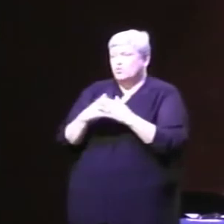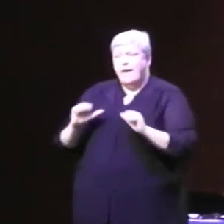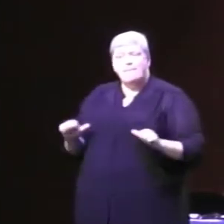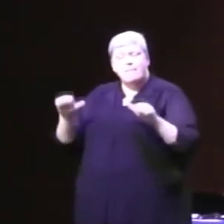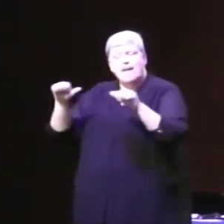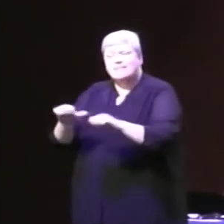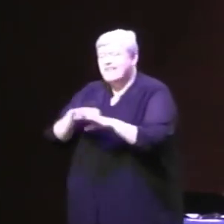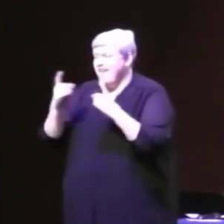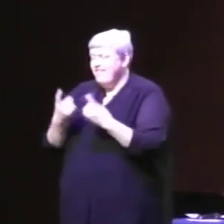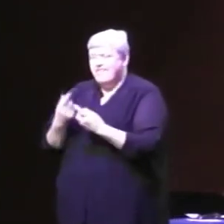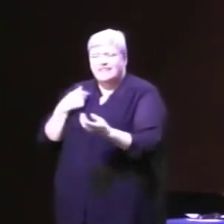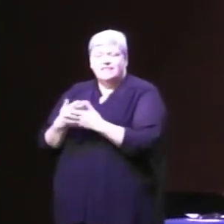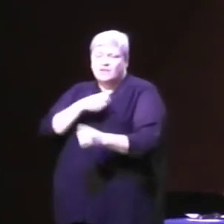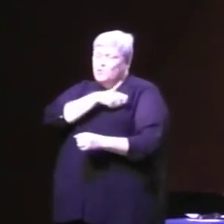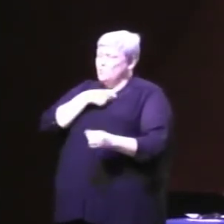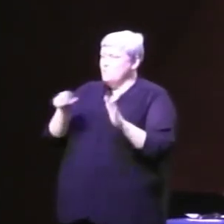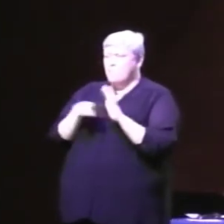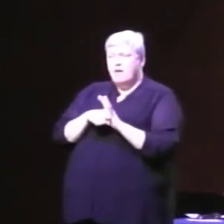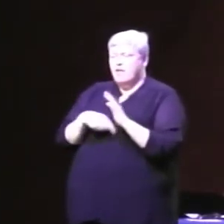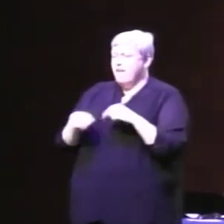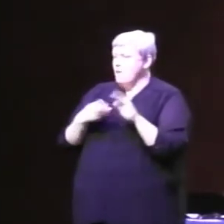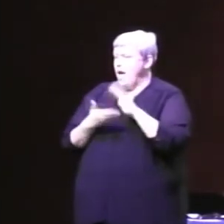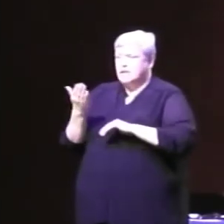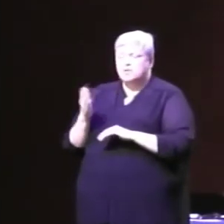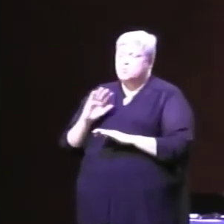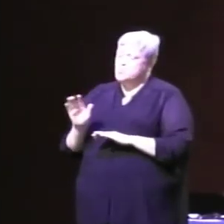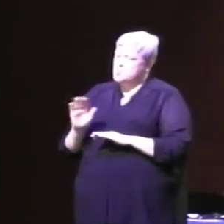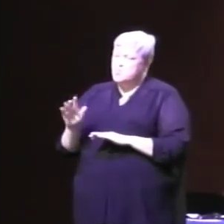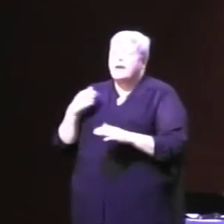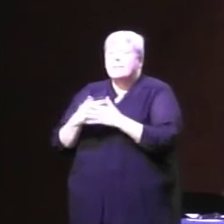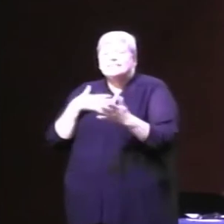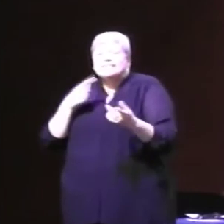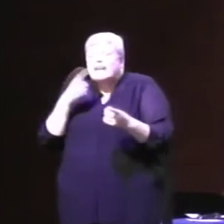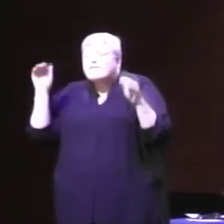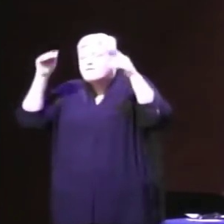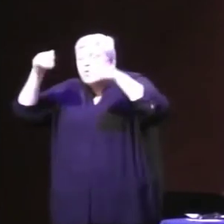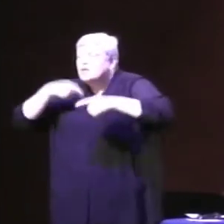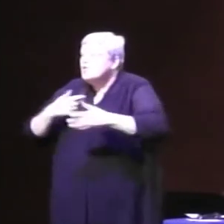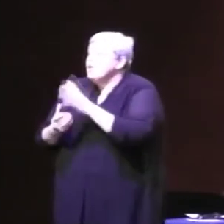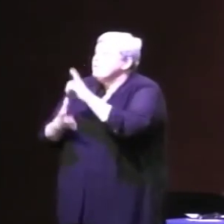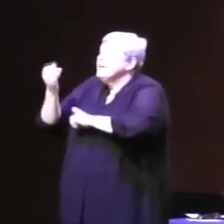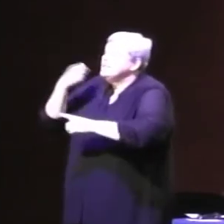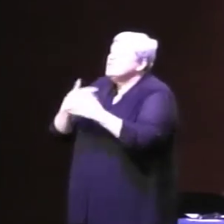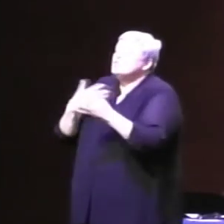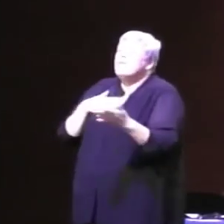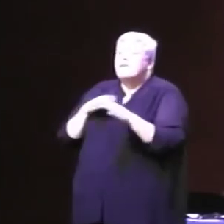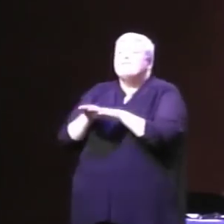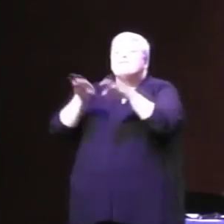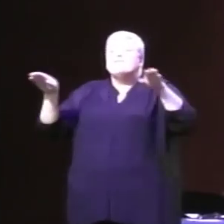any of this horrendous trade union bill if it is passed. They must instead focus on the findings of the Fair Work